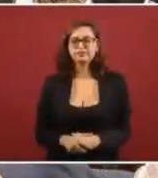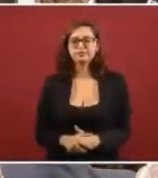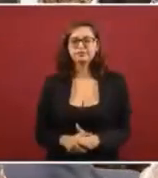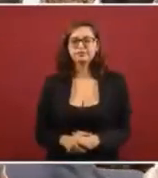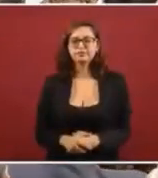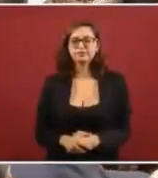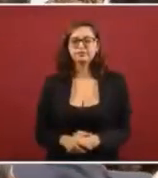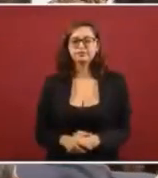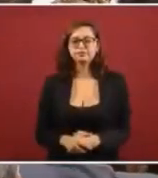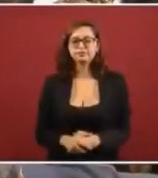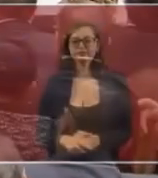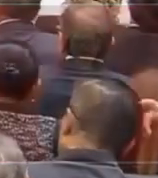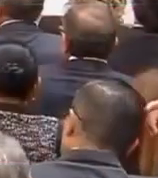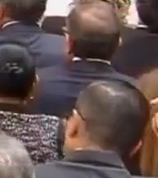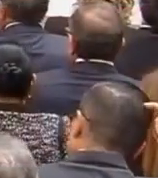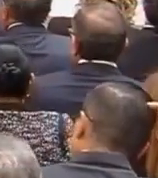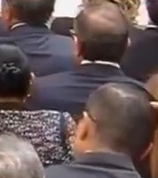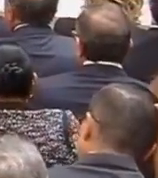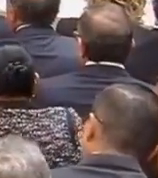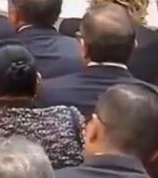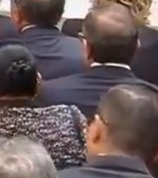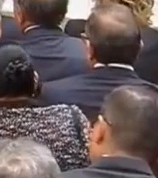oh-oh-oh sleepy